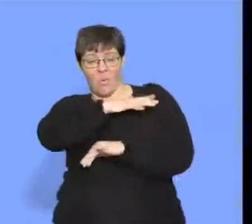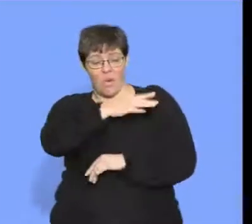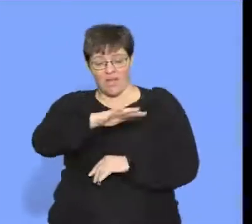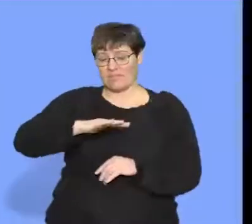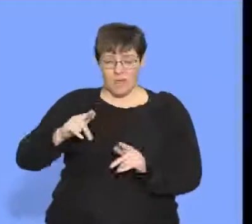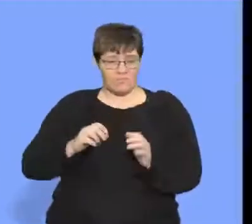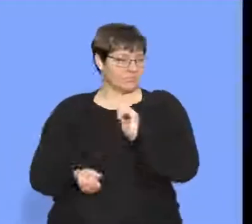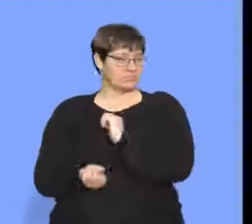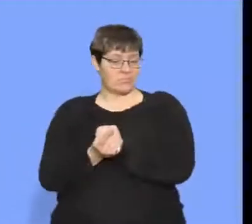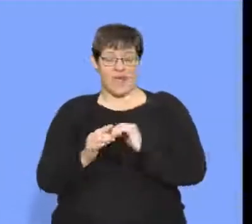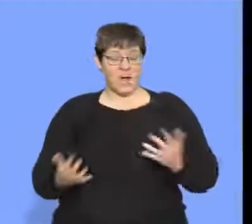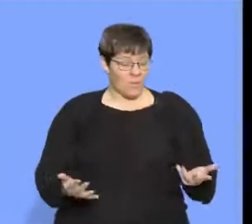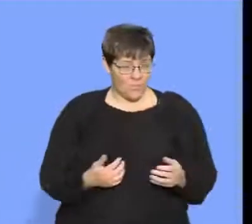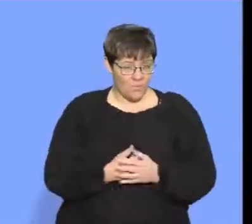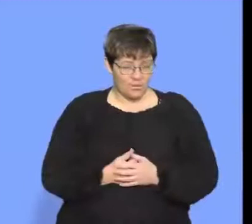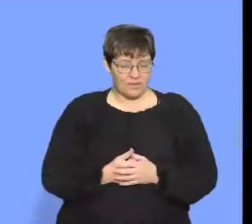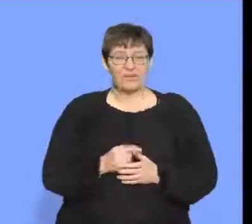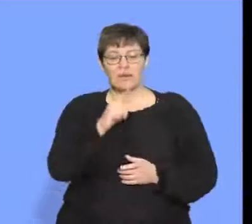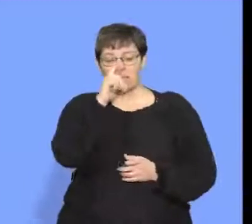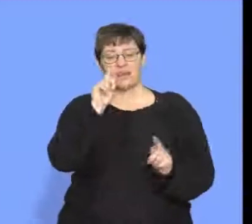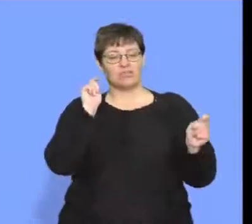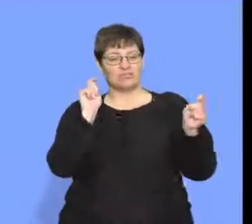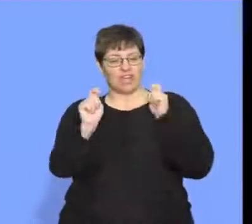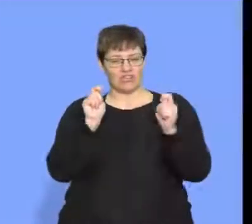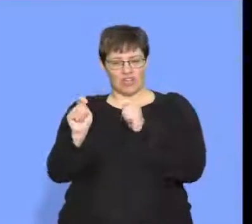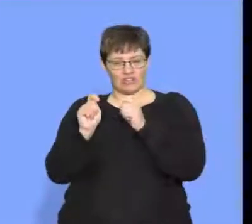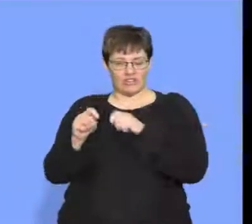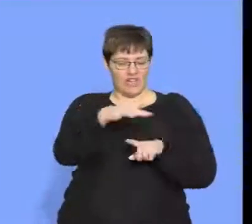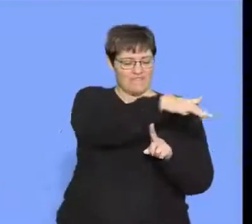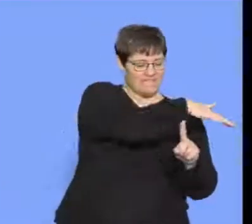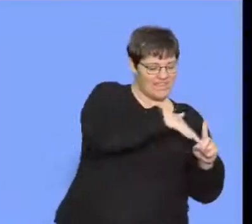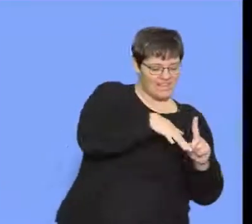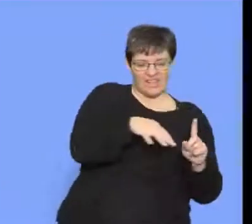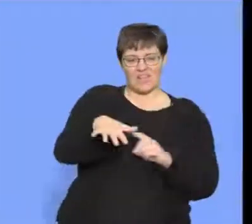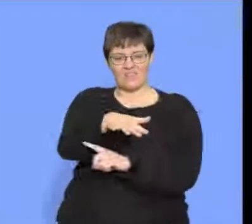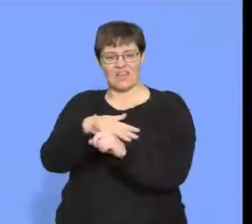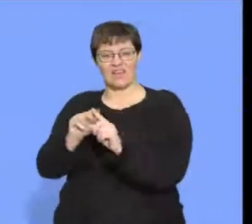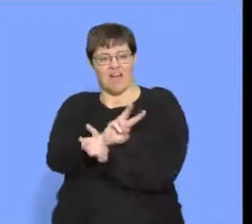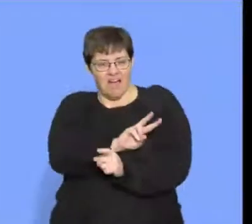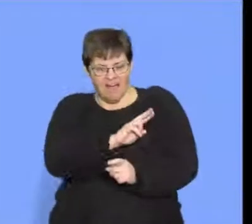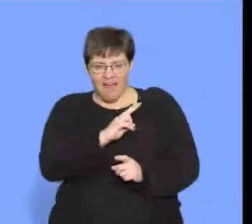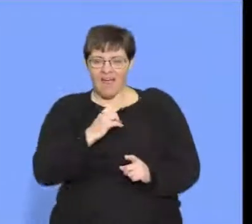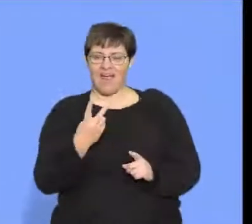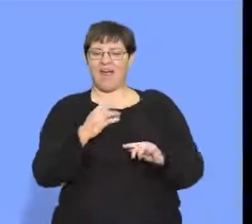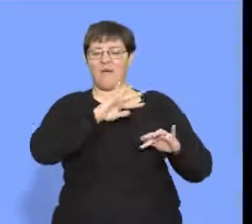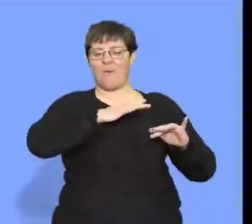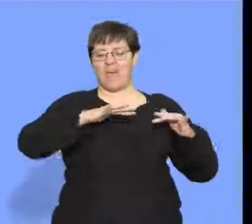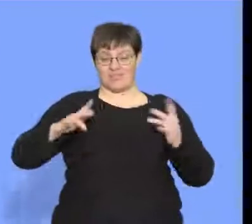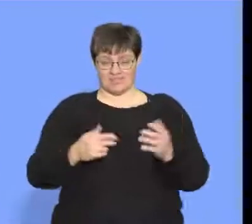waves appear, you can imagine the changes in each field as transverse